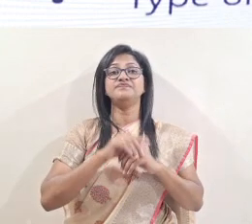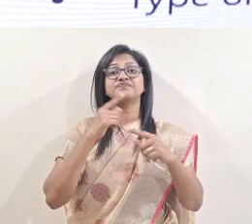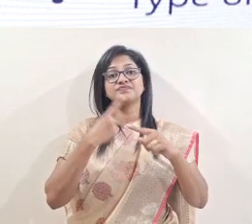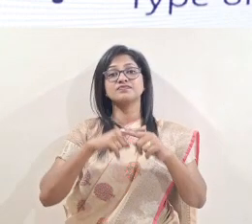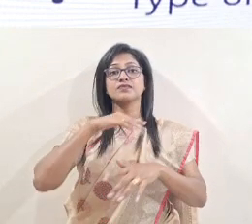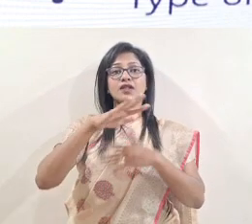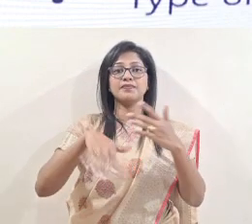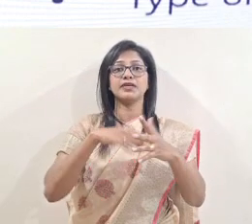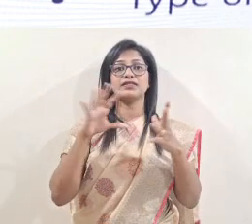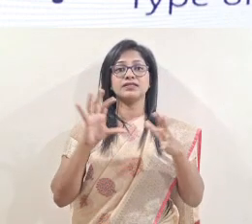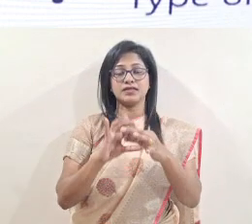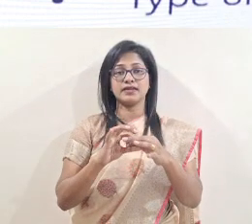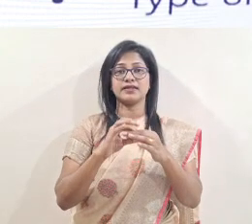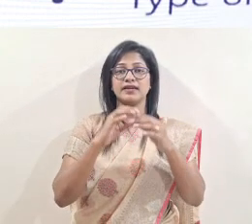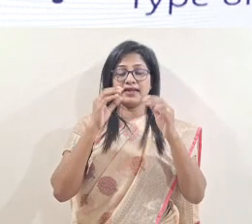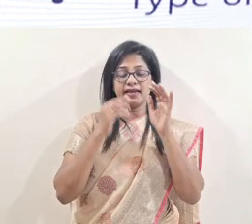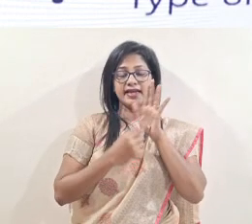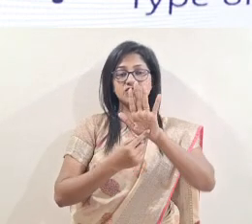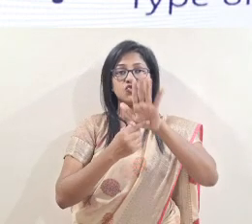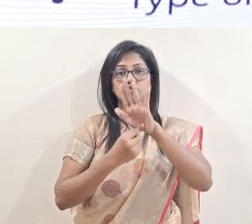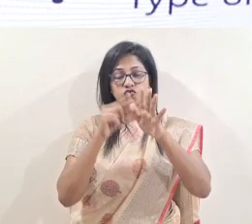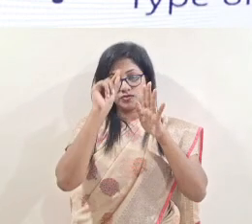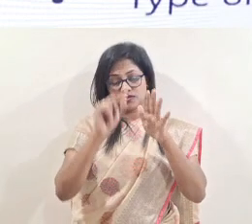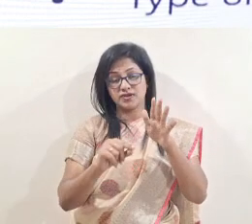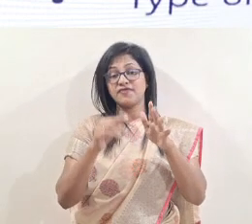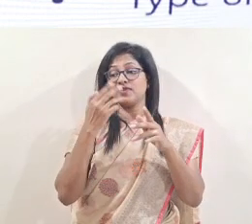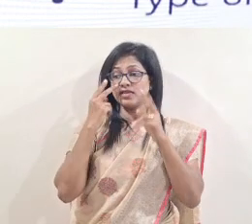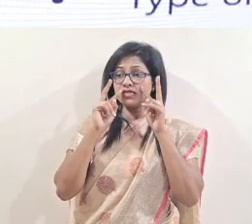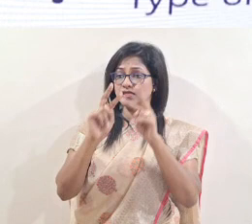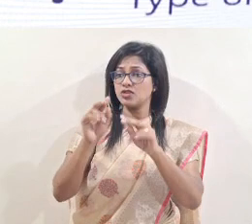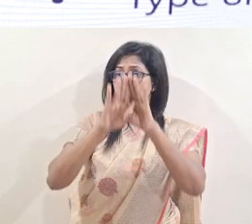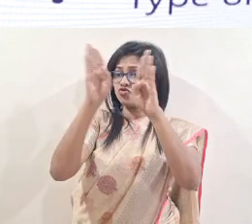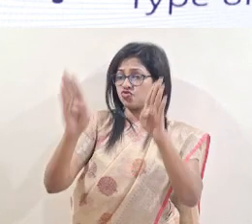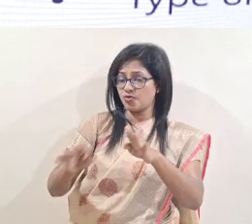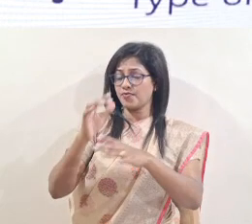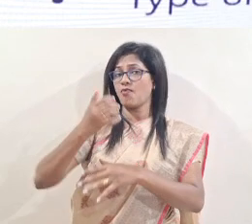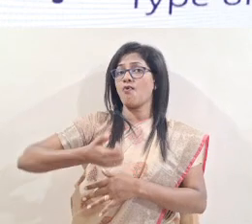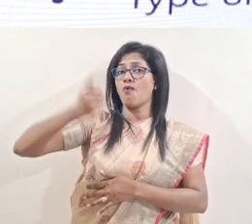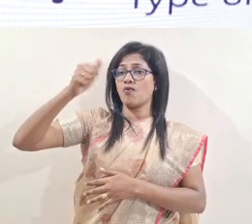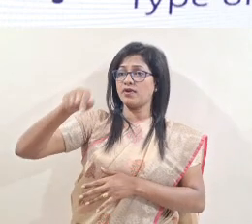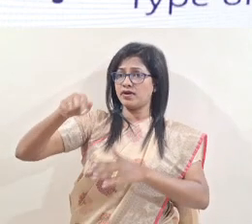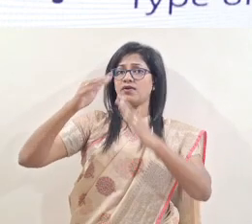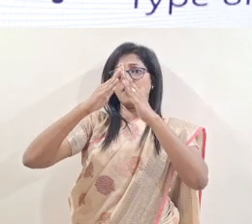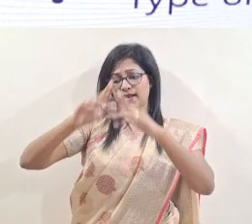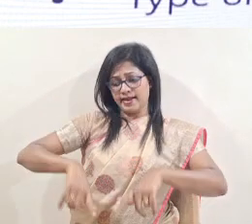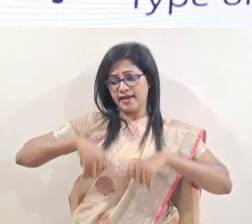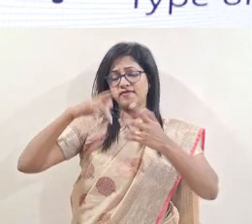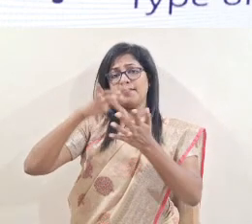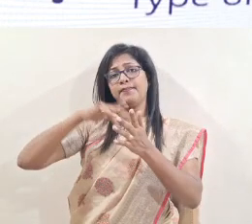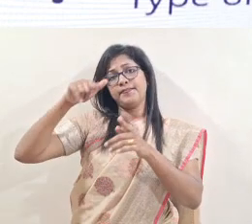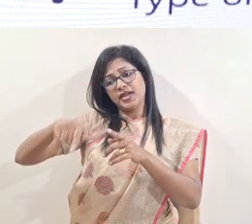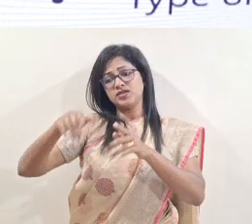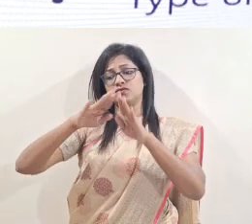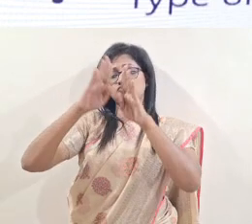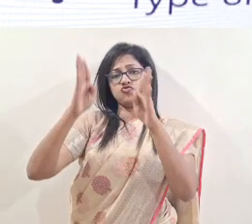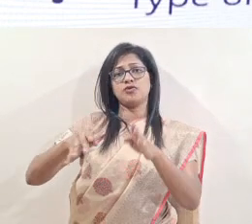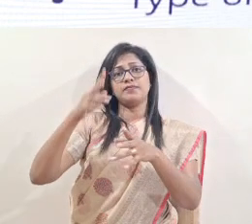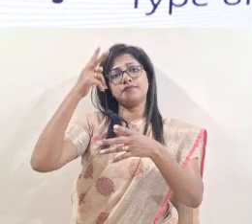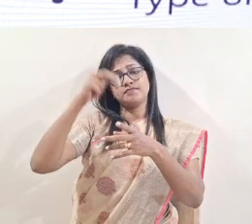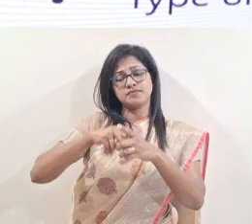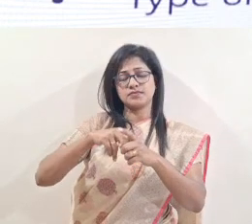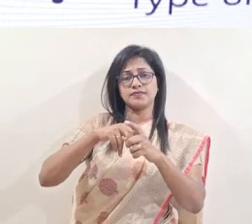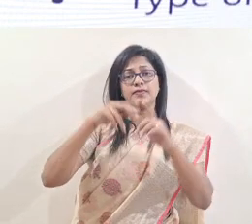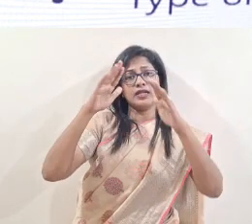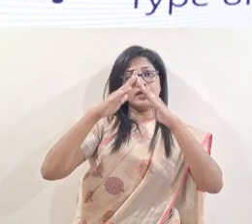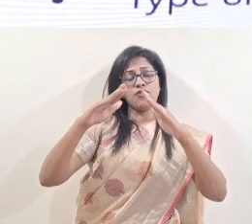created, where we have seen whether the shop owners is actually living in the same area where he is having his shop, and what is the distance between